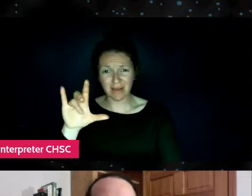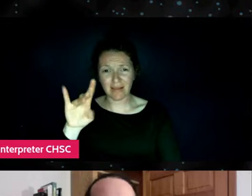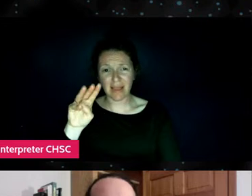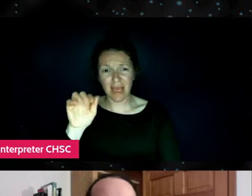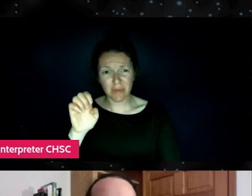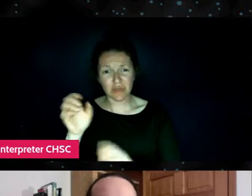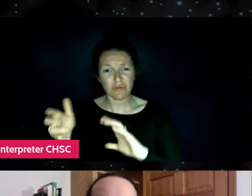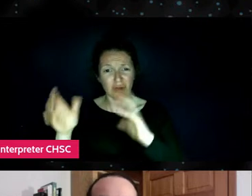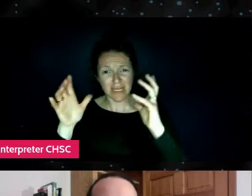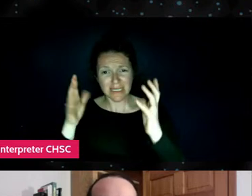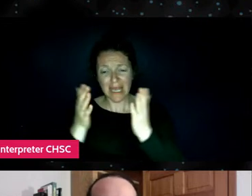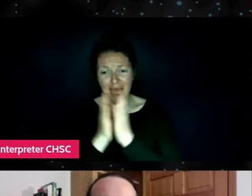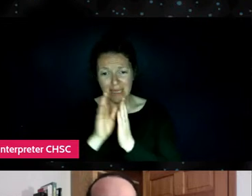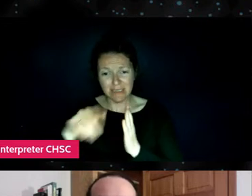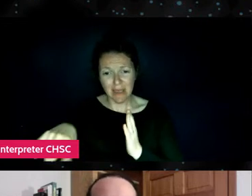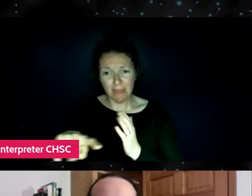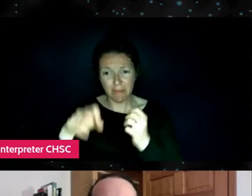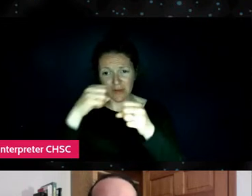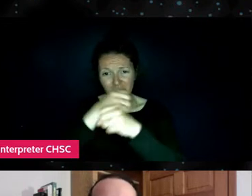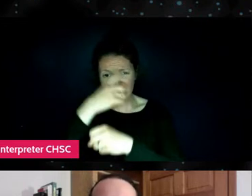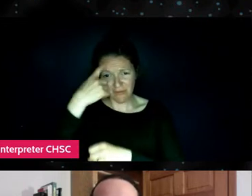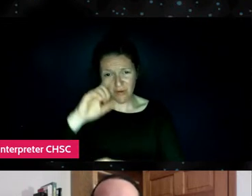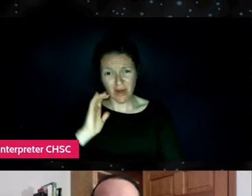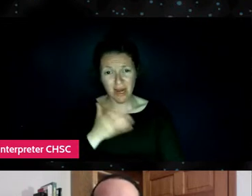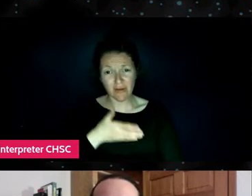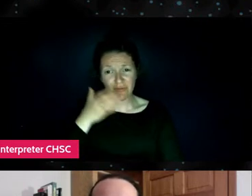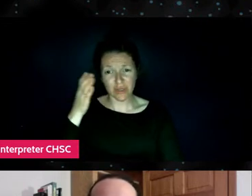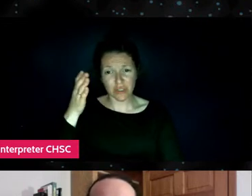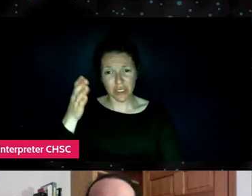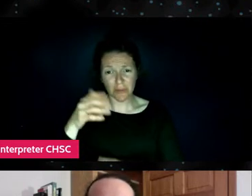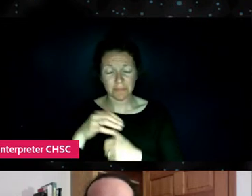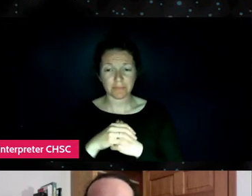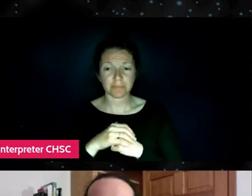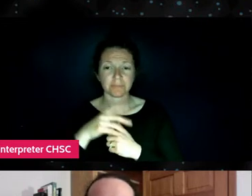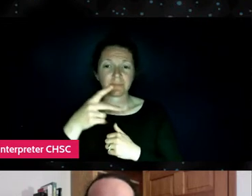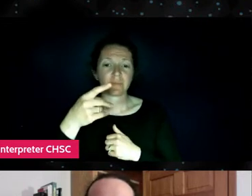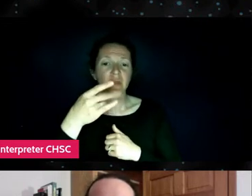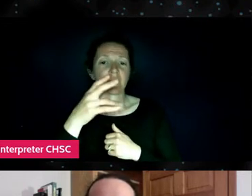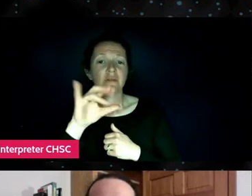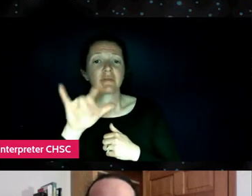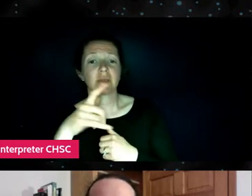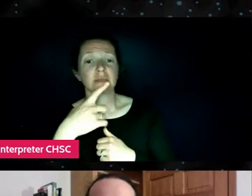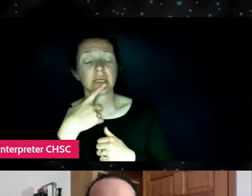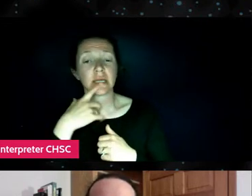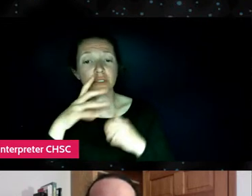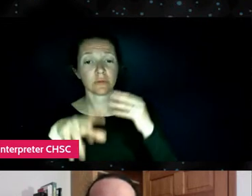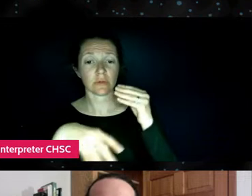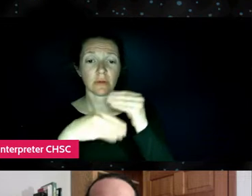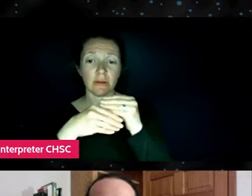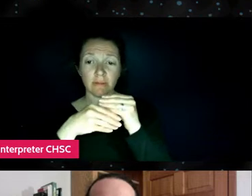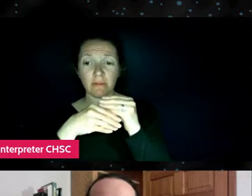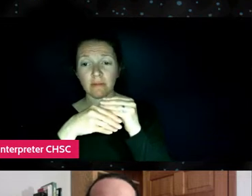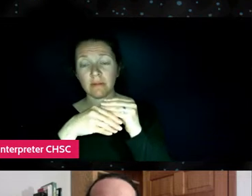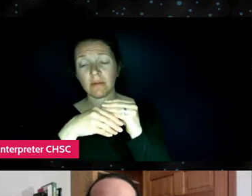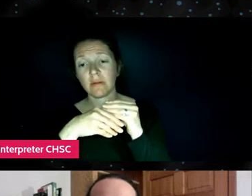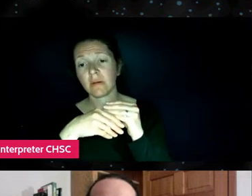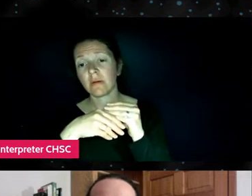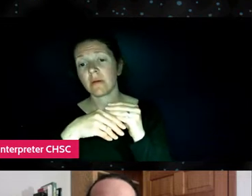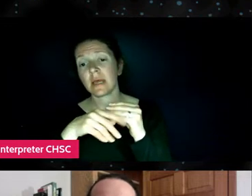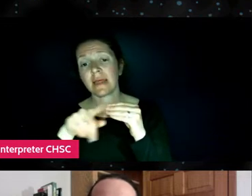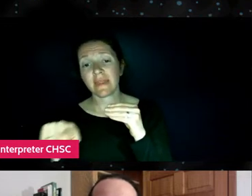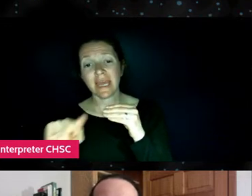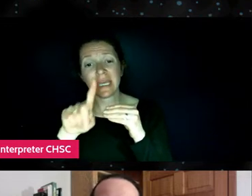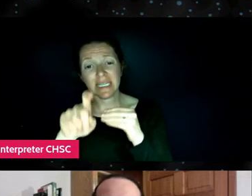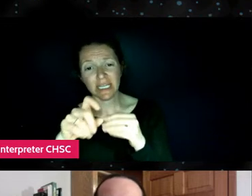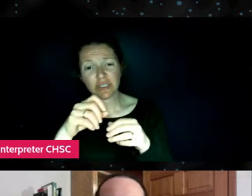to stand up for their future. And to build on what Christi just said, give me one second. It's holding them accountable to